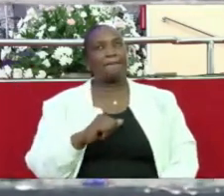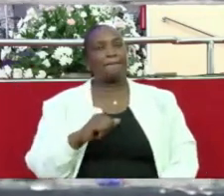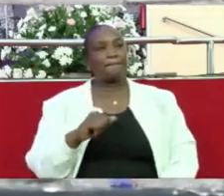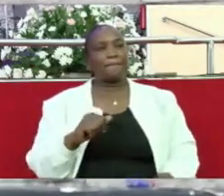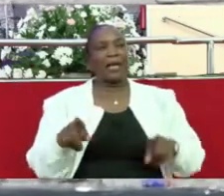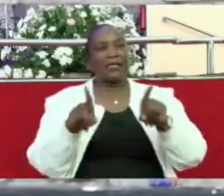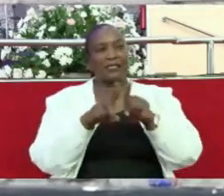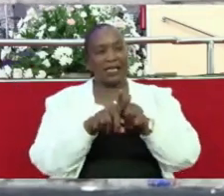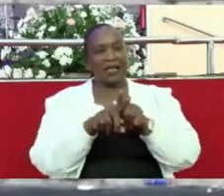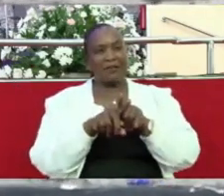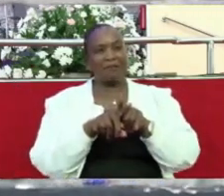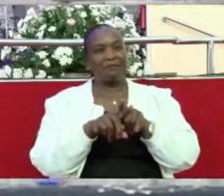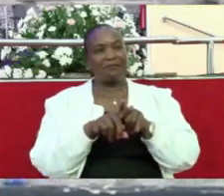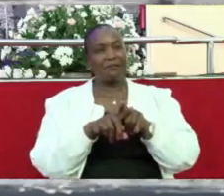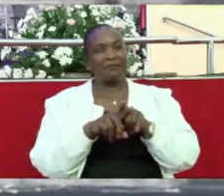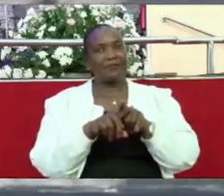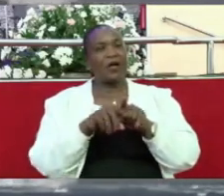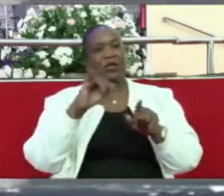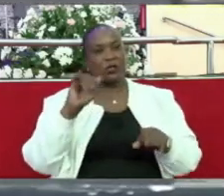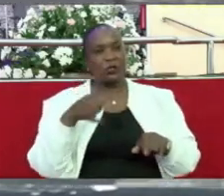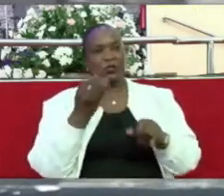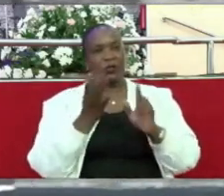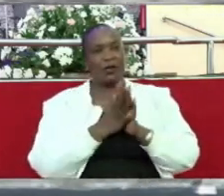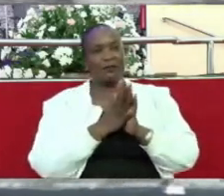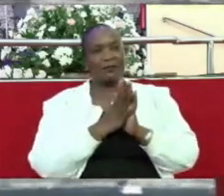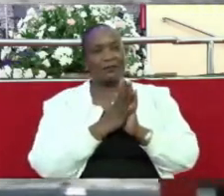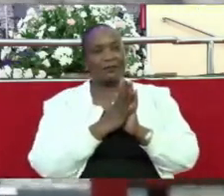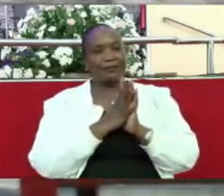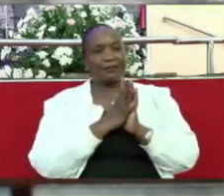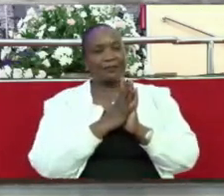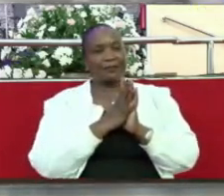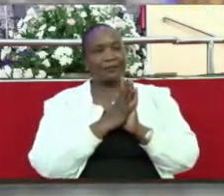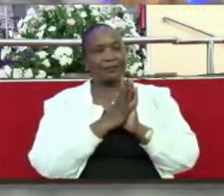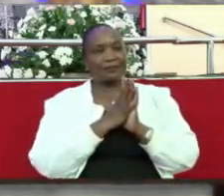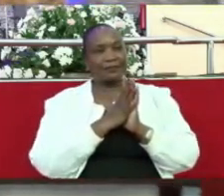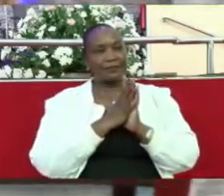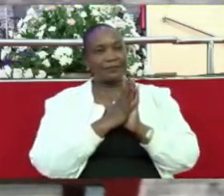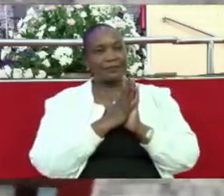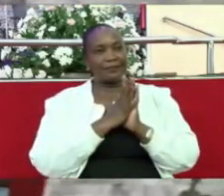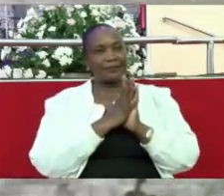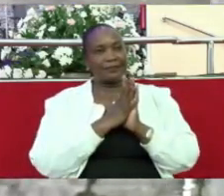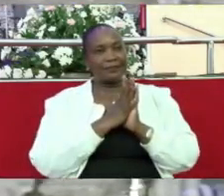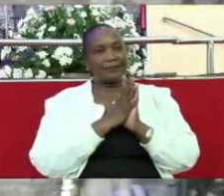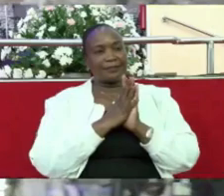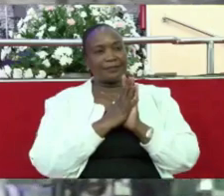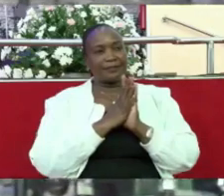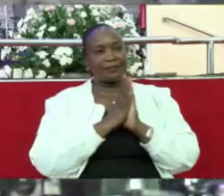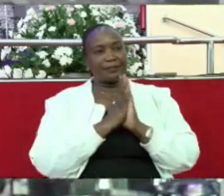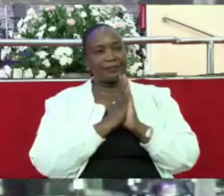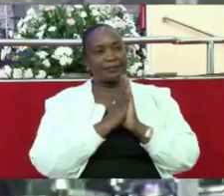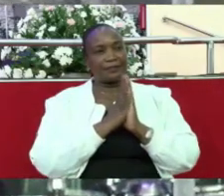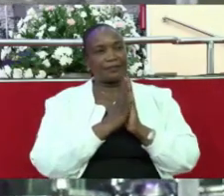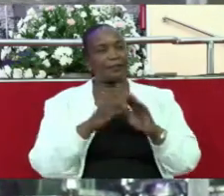I'm 80 years, but there is that which the Lord had promised me, and it's time for